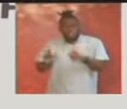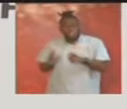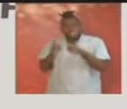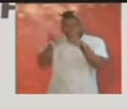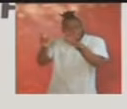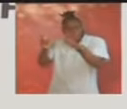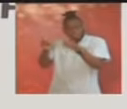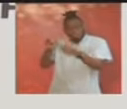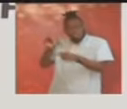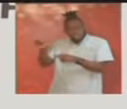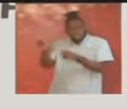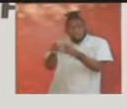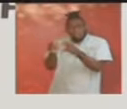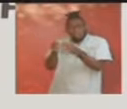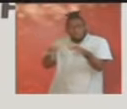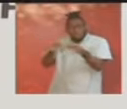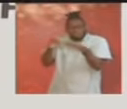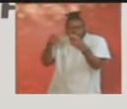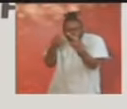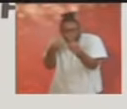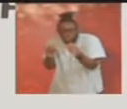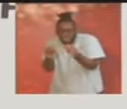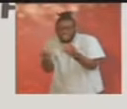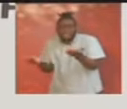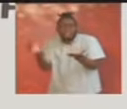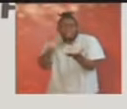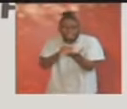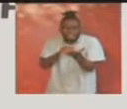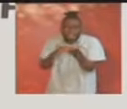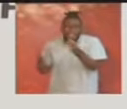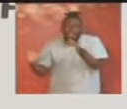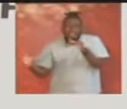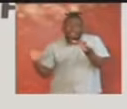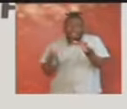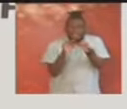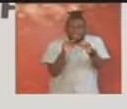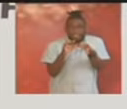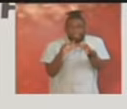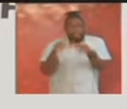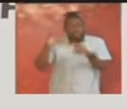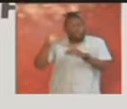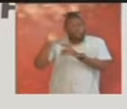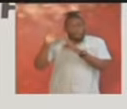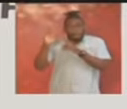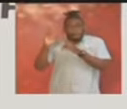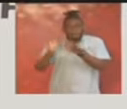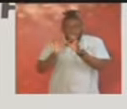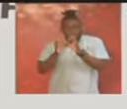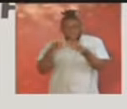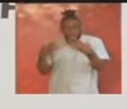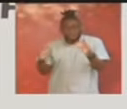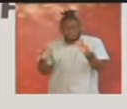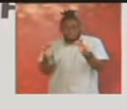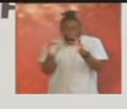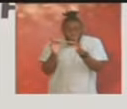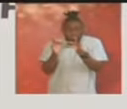And we will attempt to reconnect with Dr. Mitchell now, and hopefully we have fixed the technical issue. And we